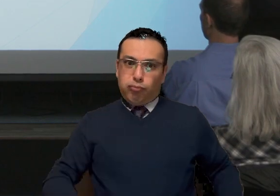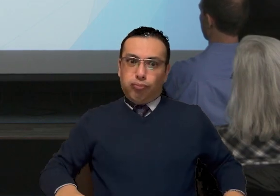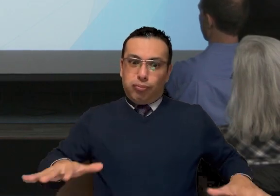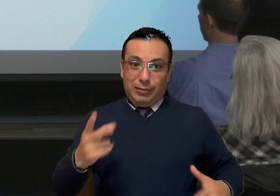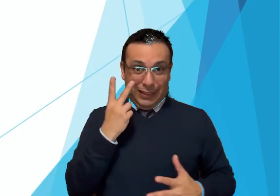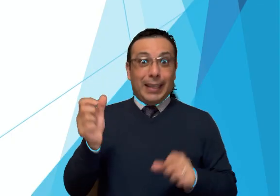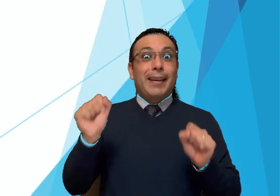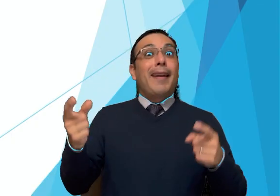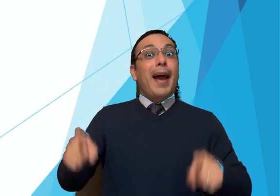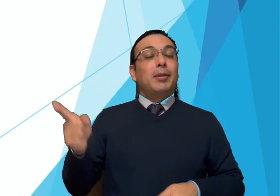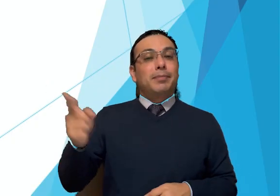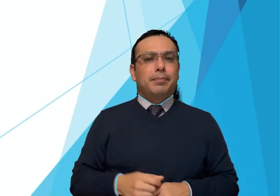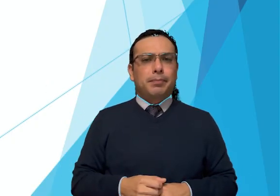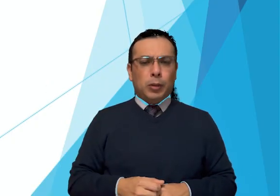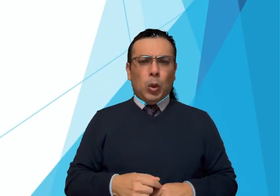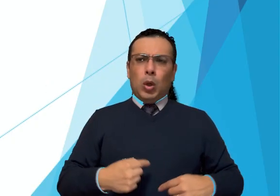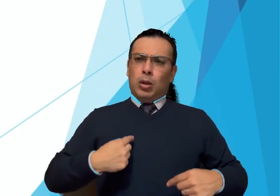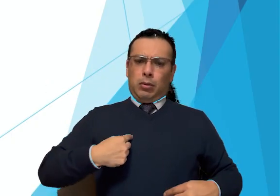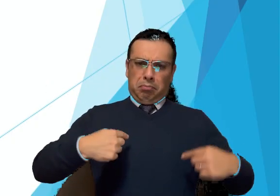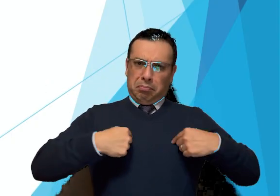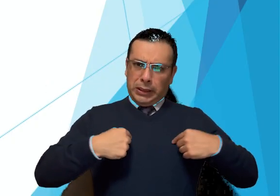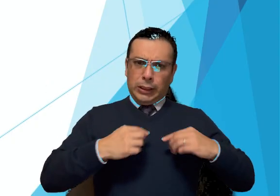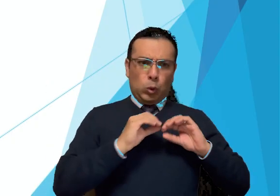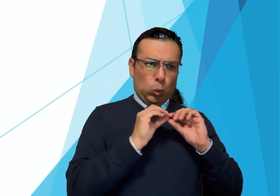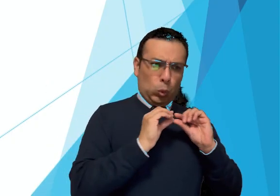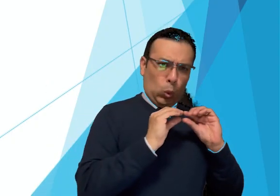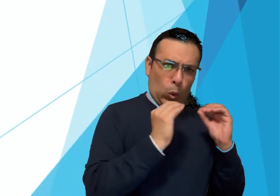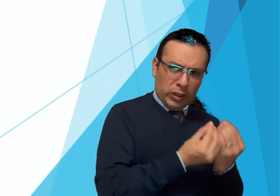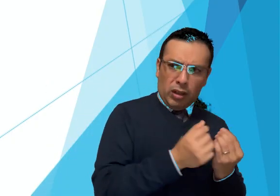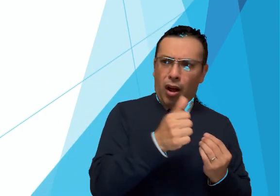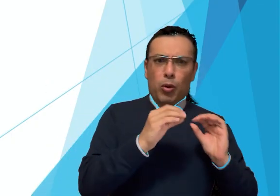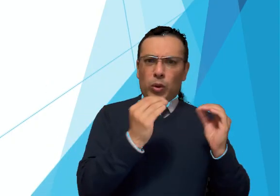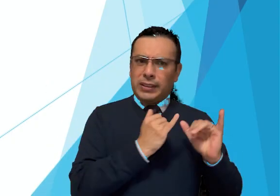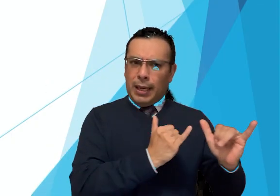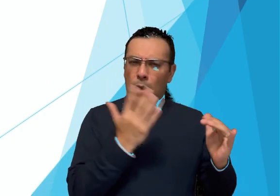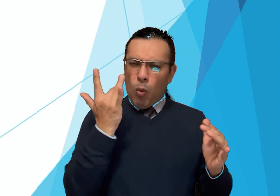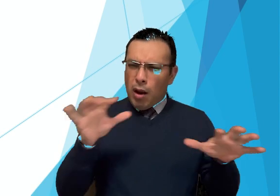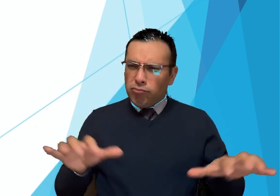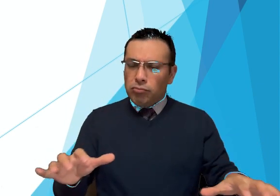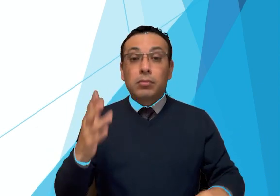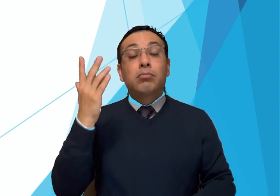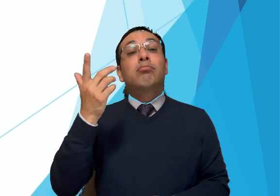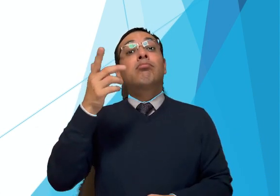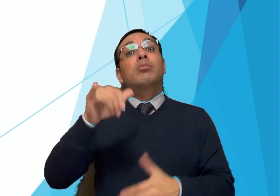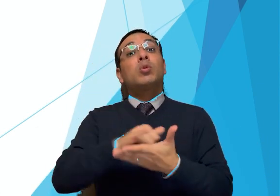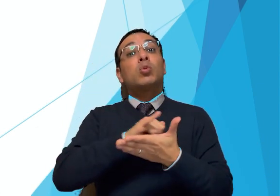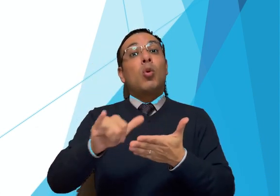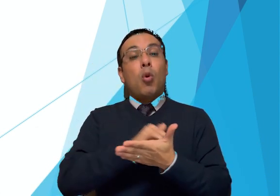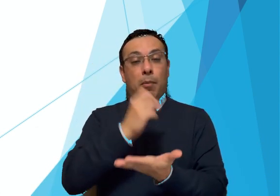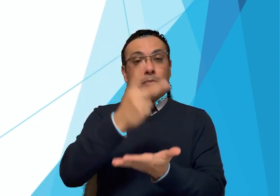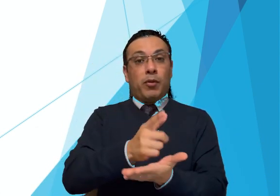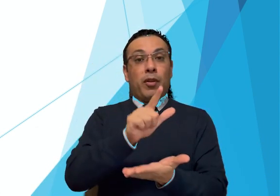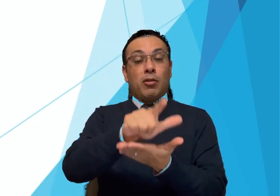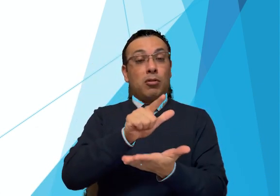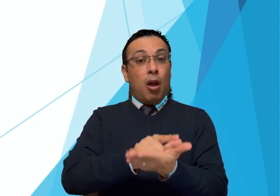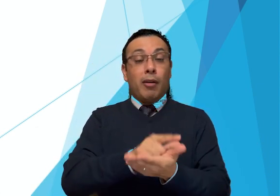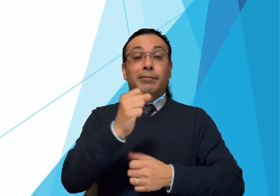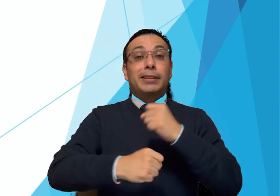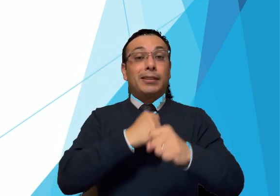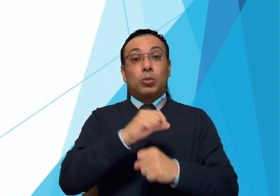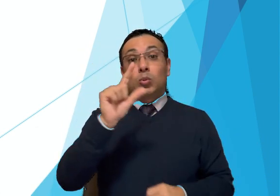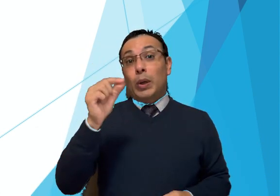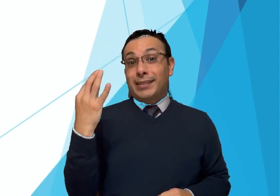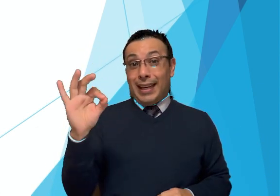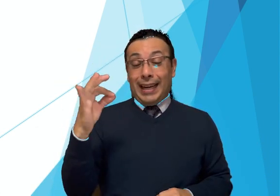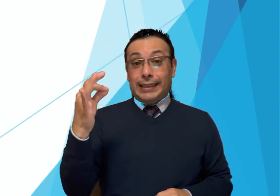doing this? Why are environmental groups around the state? Well, New York actually passed a law back in